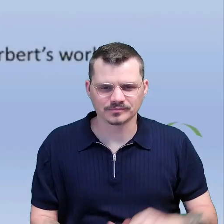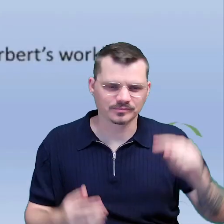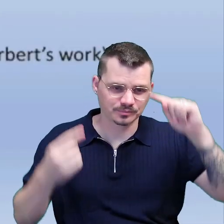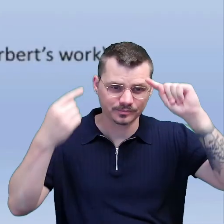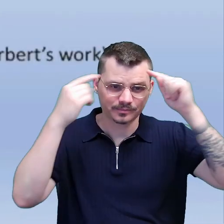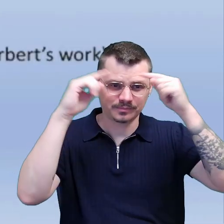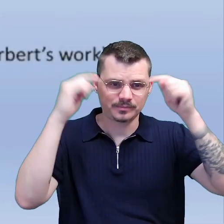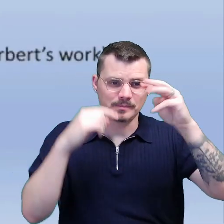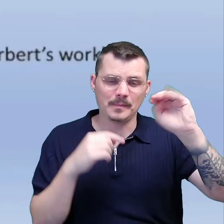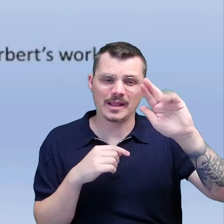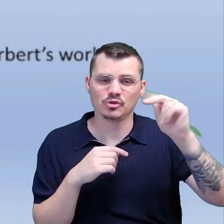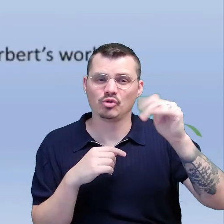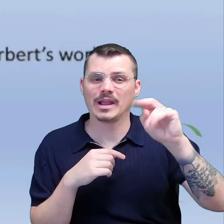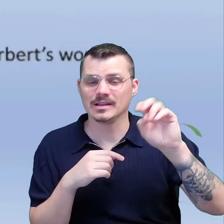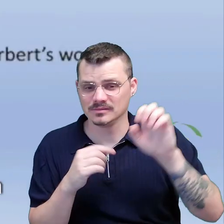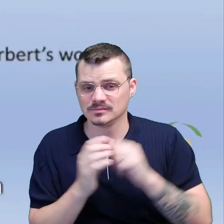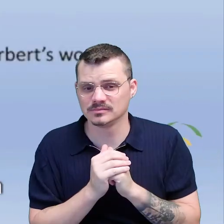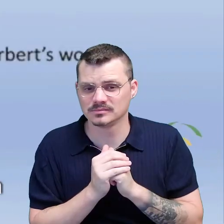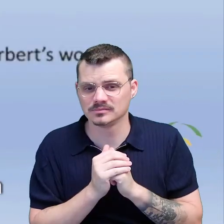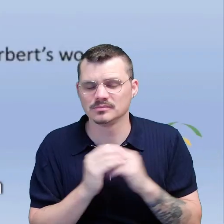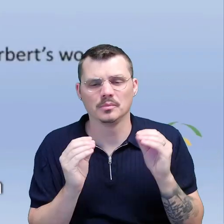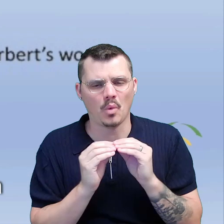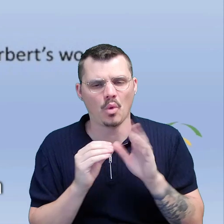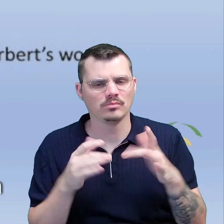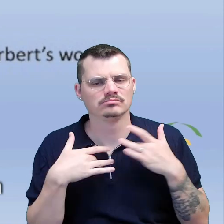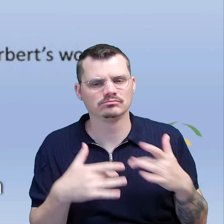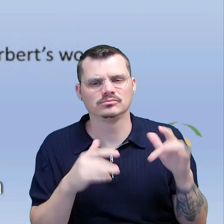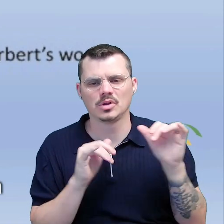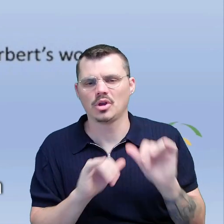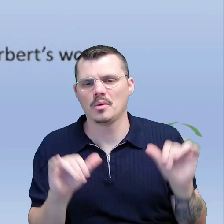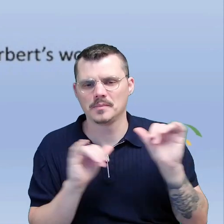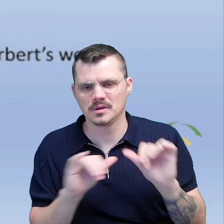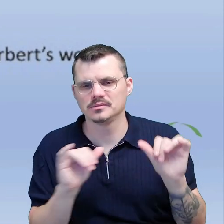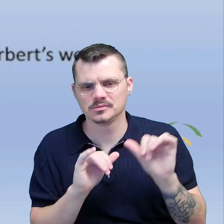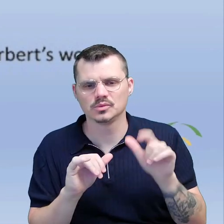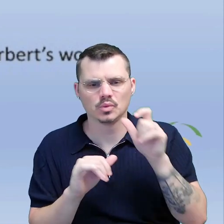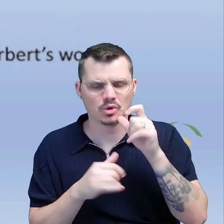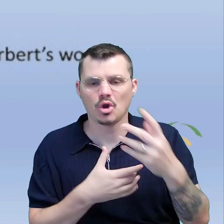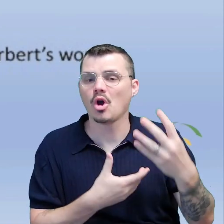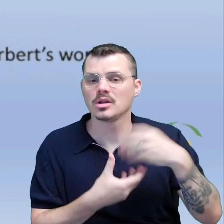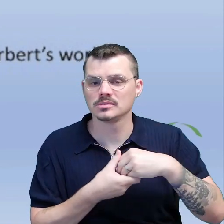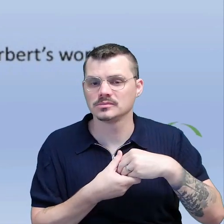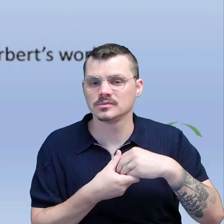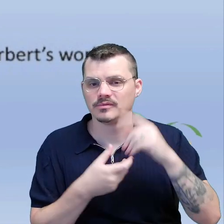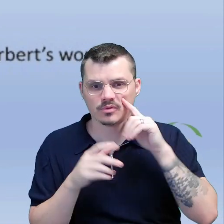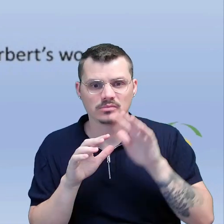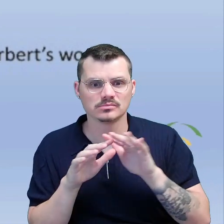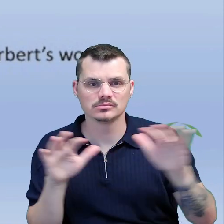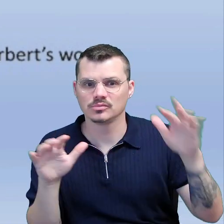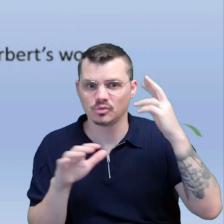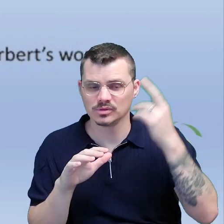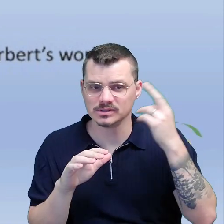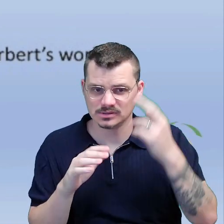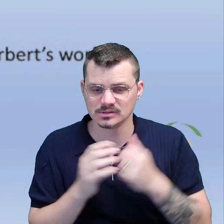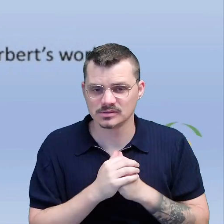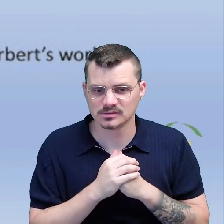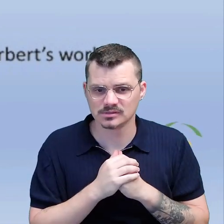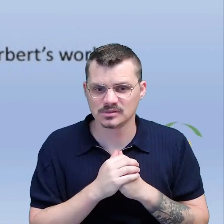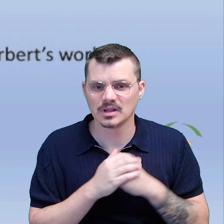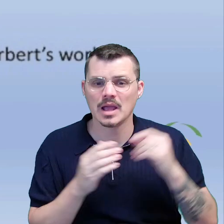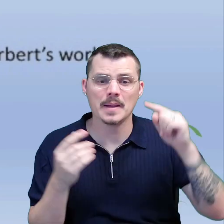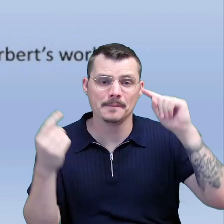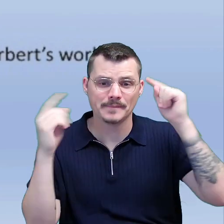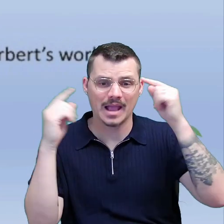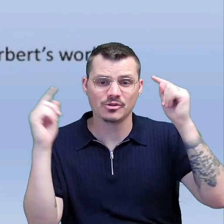Migraine headaches are much more common in people with autism for all the reasons we've discussed. And